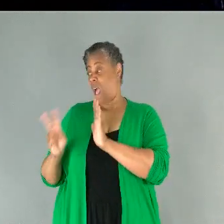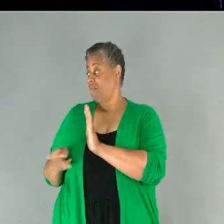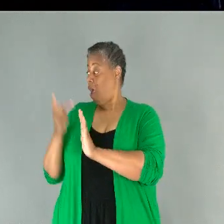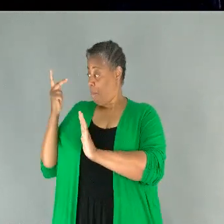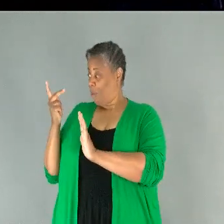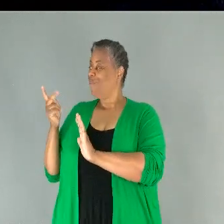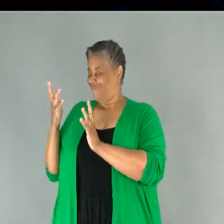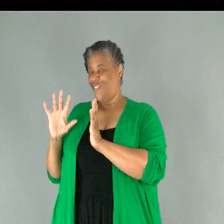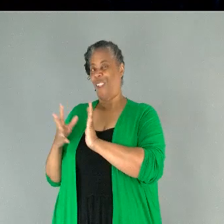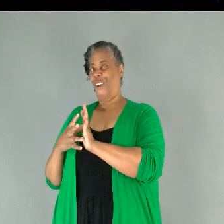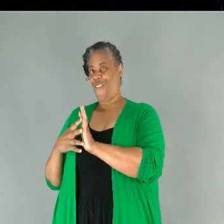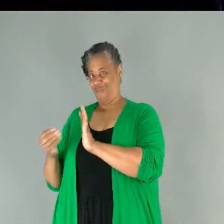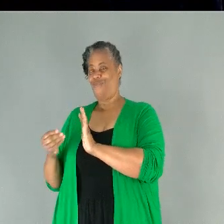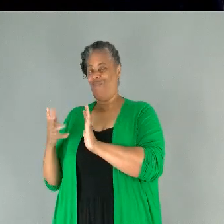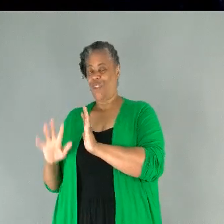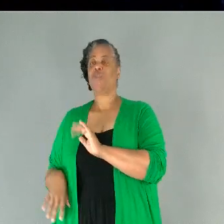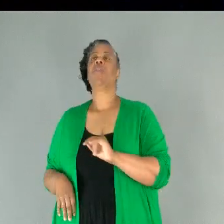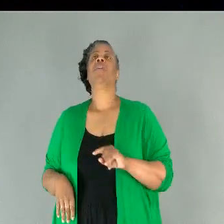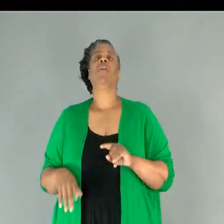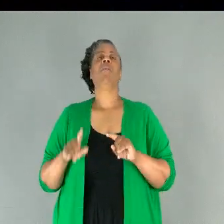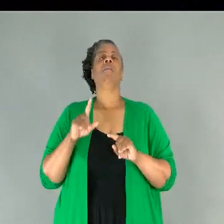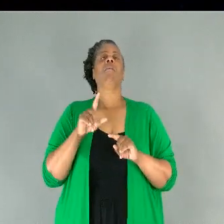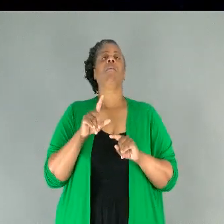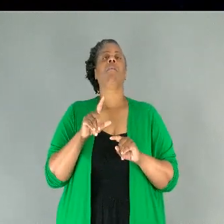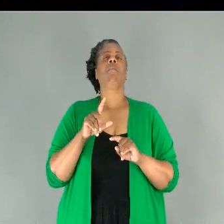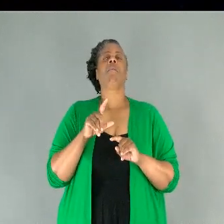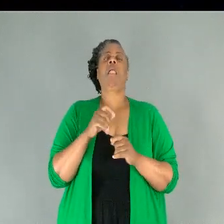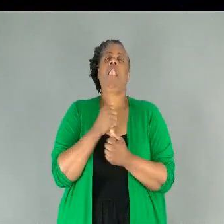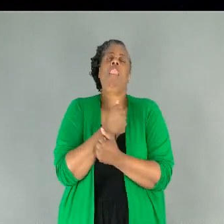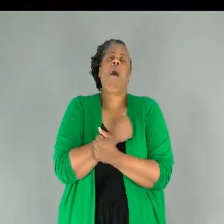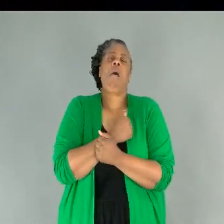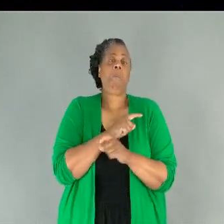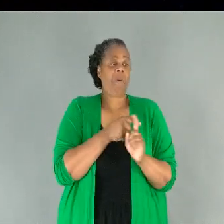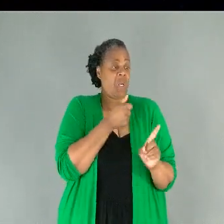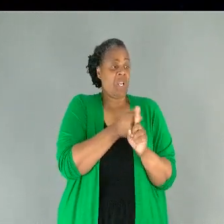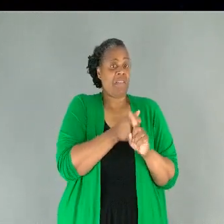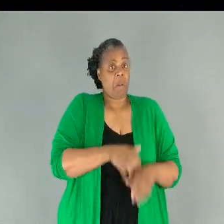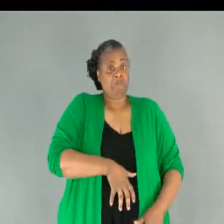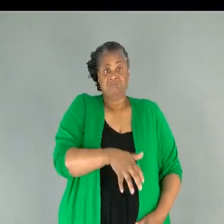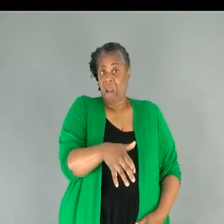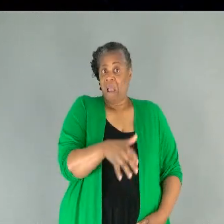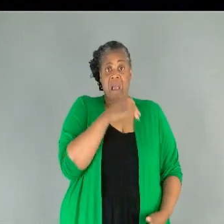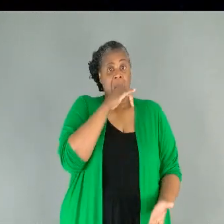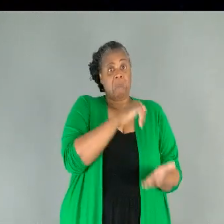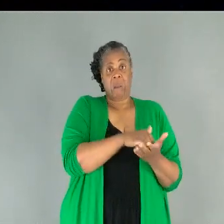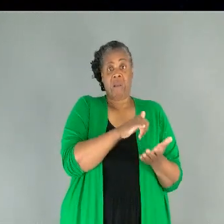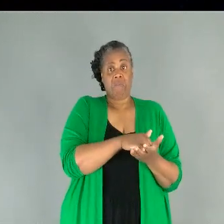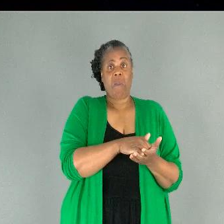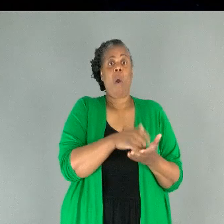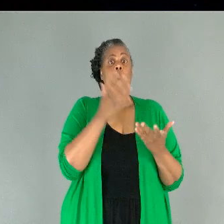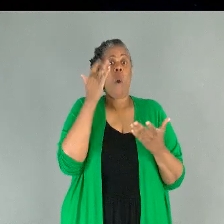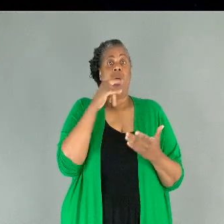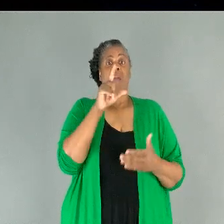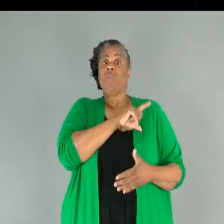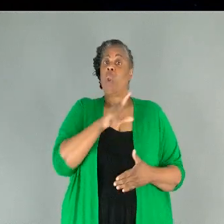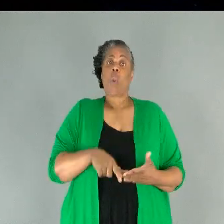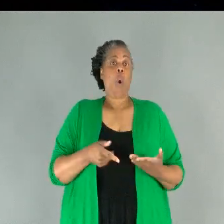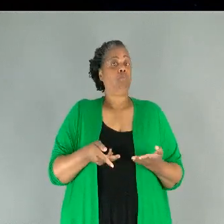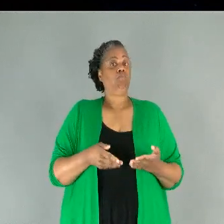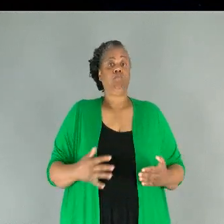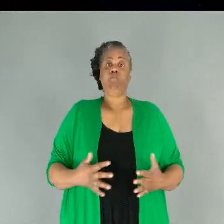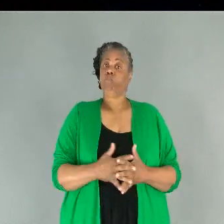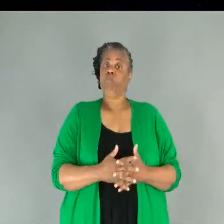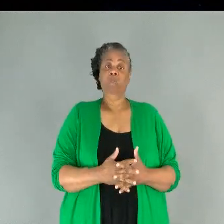Because he loved her, and the Lord had closed her womb. And because the Lord had closed her